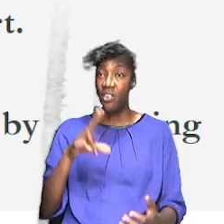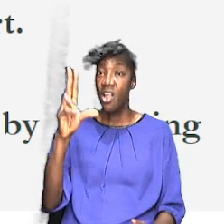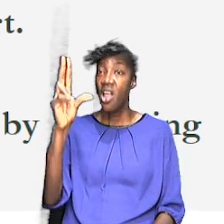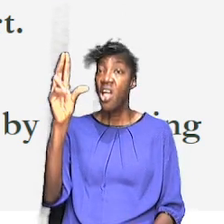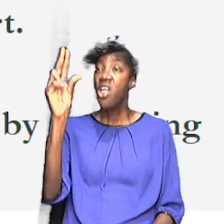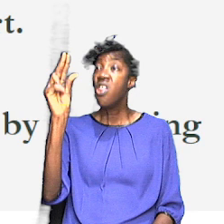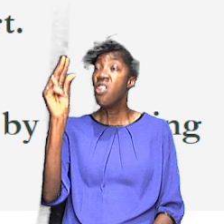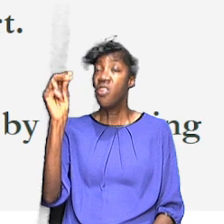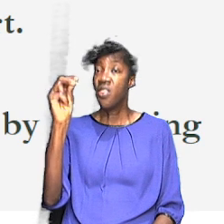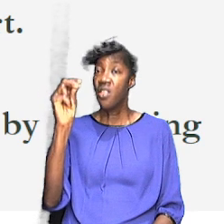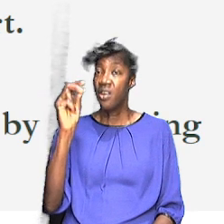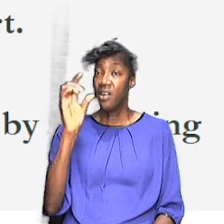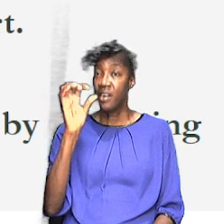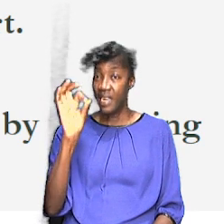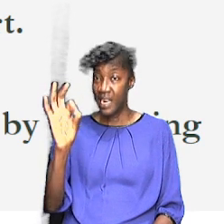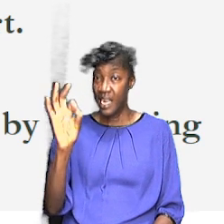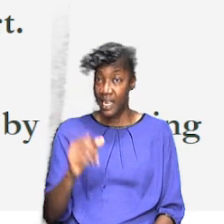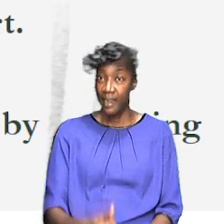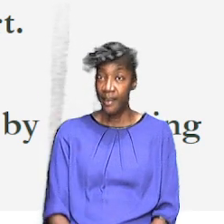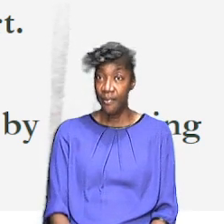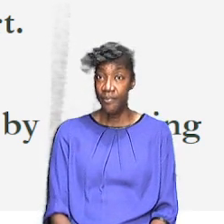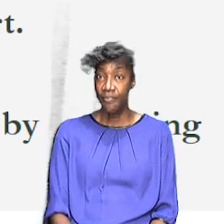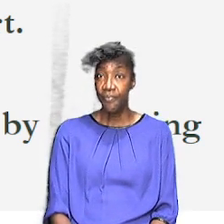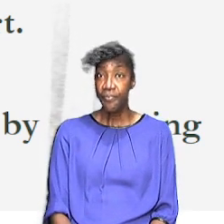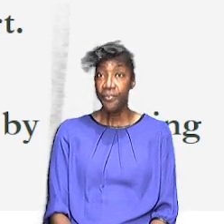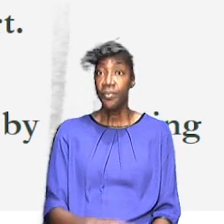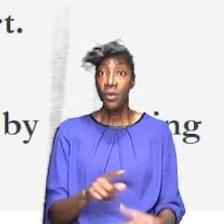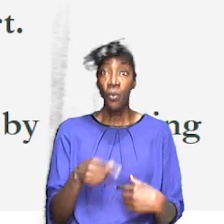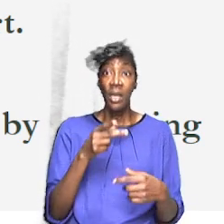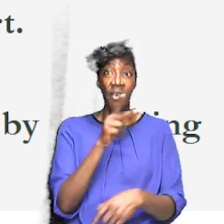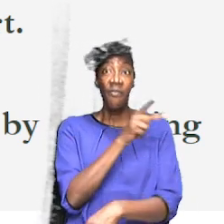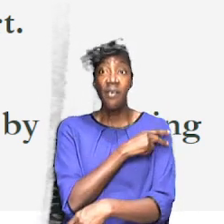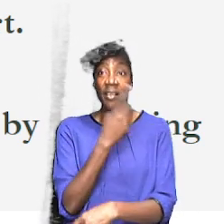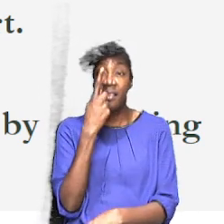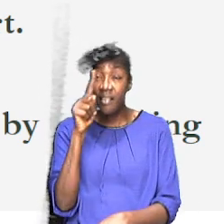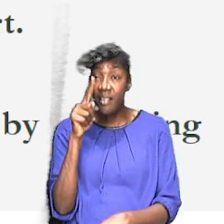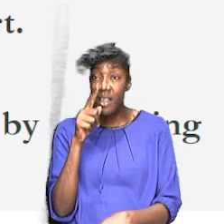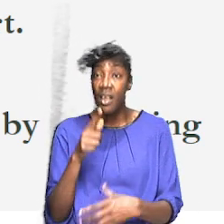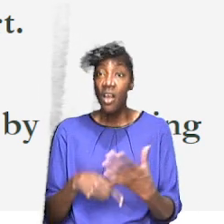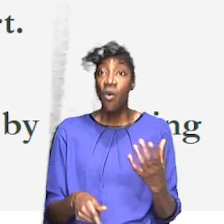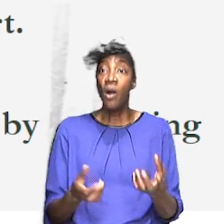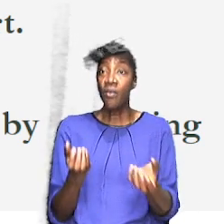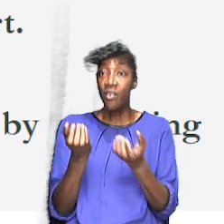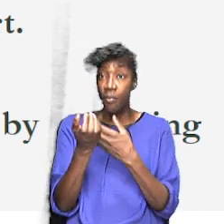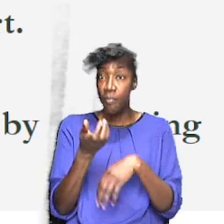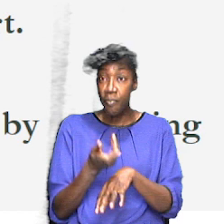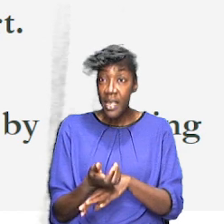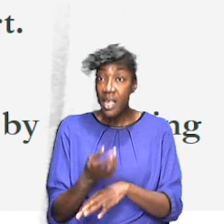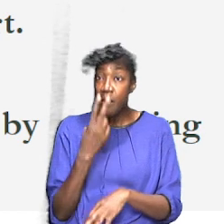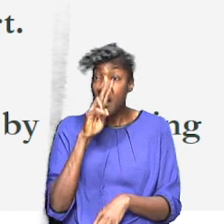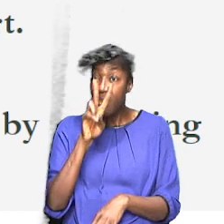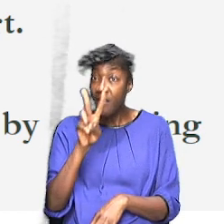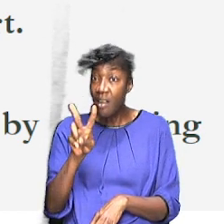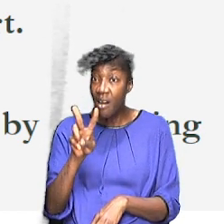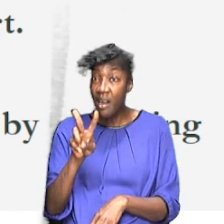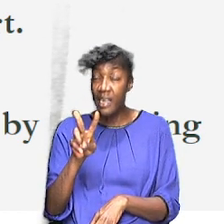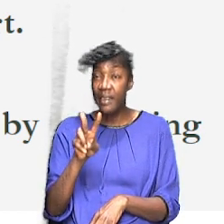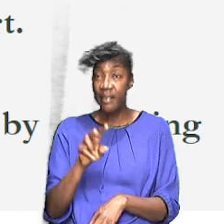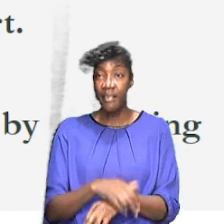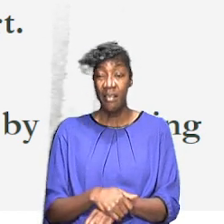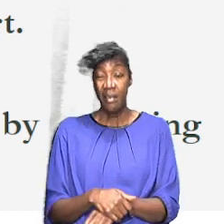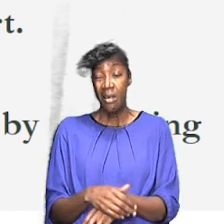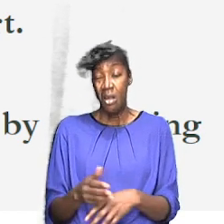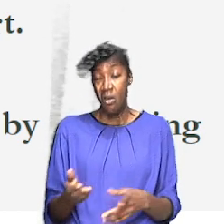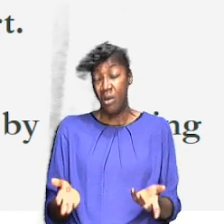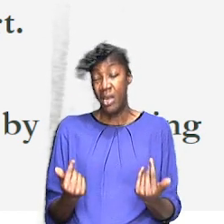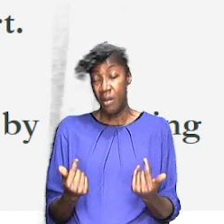saw it, and know the term been him, because what would have happened in that time, amen, they would have invited you, and it was normal